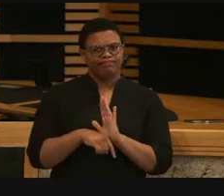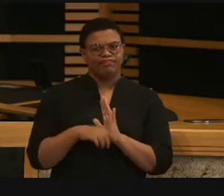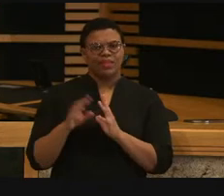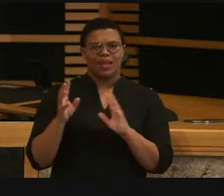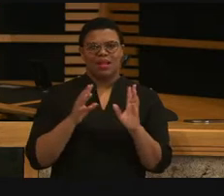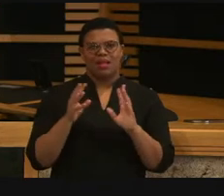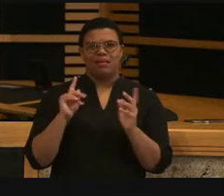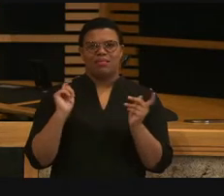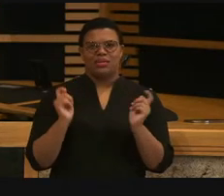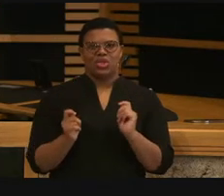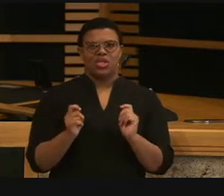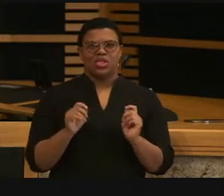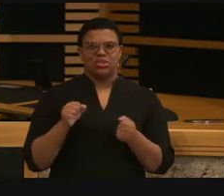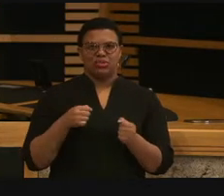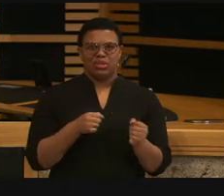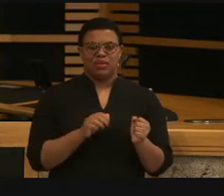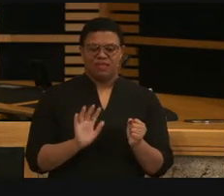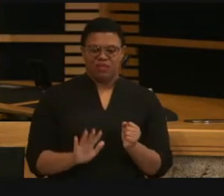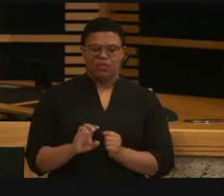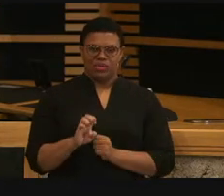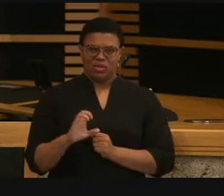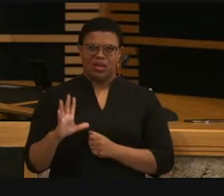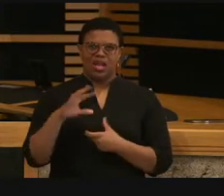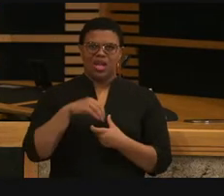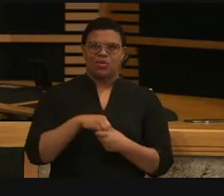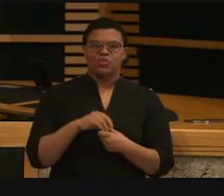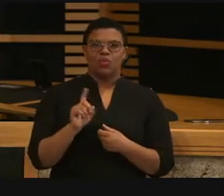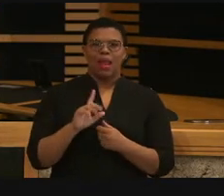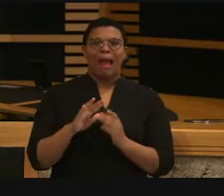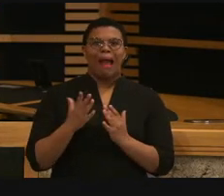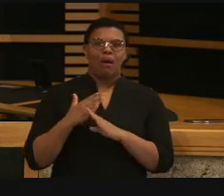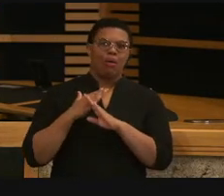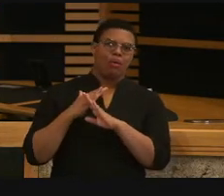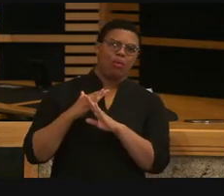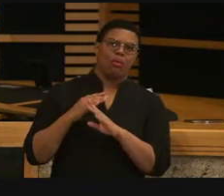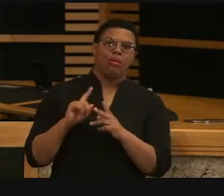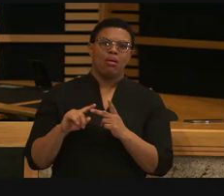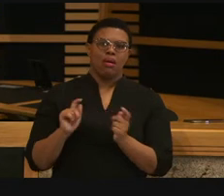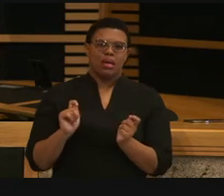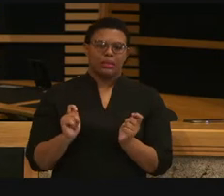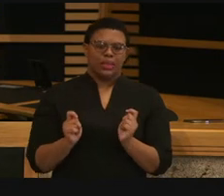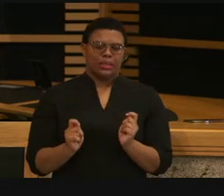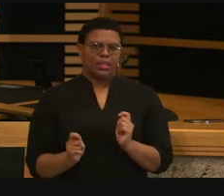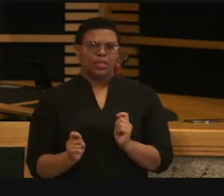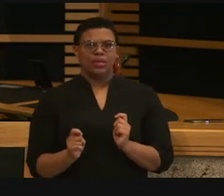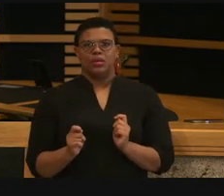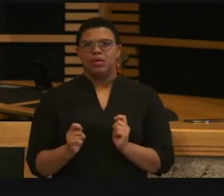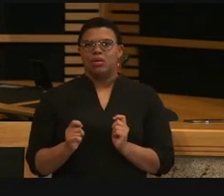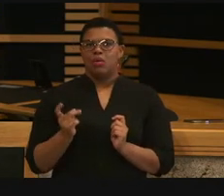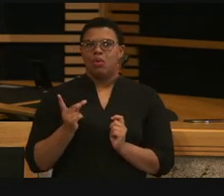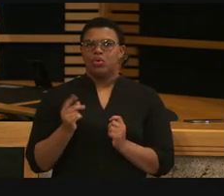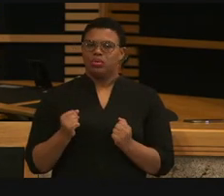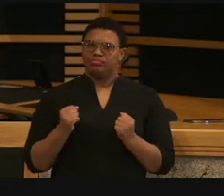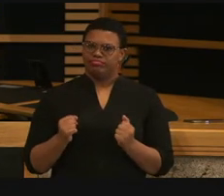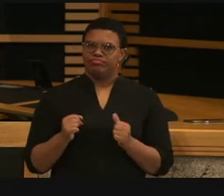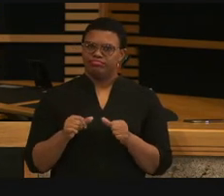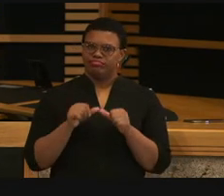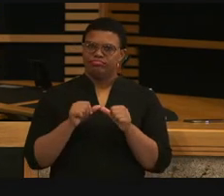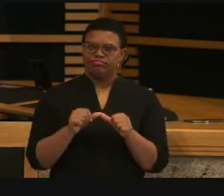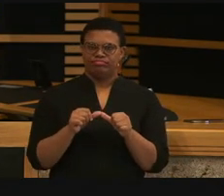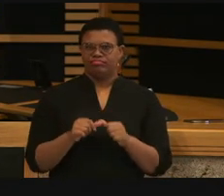response strategy for the Eastern Cape, which includes mitigation, adaptation, and resilience-building